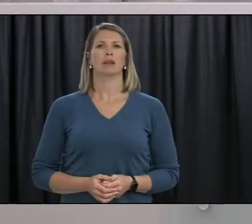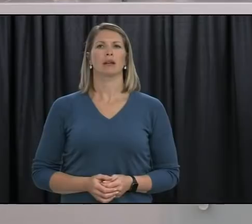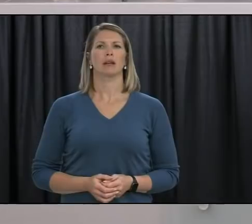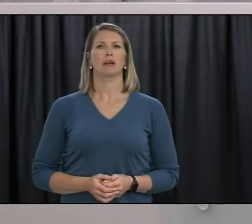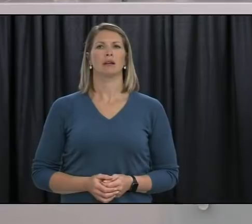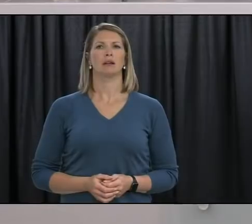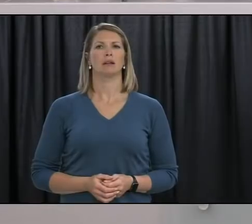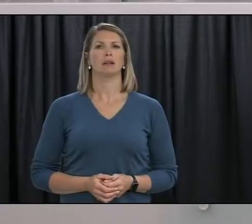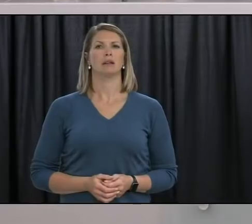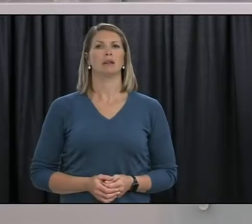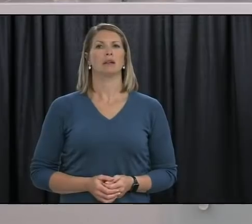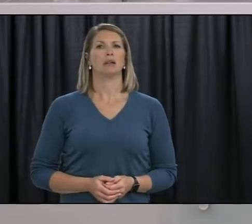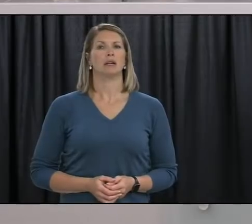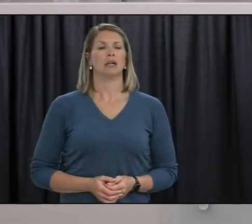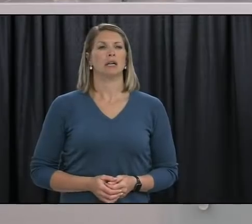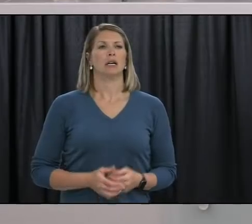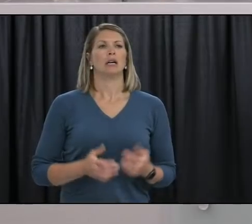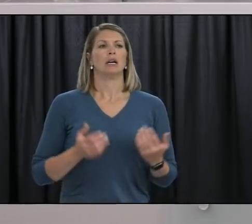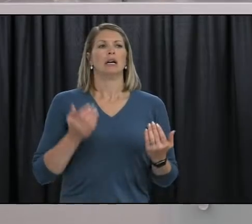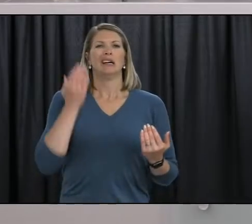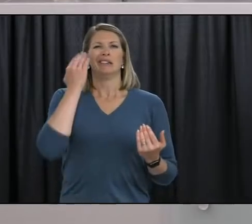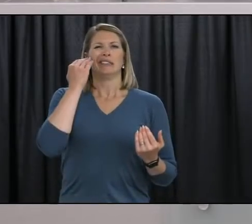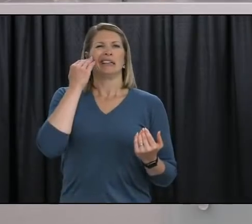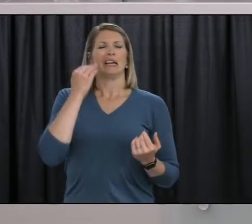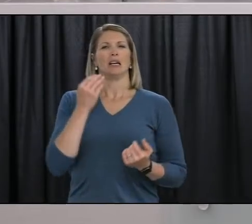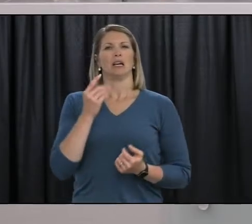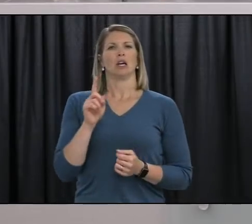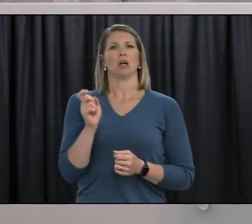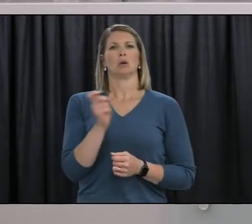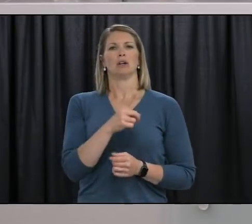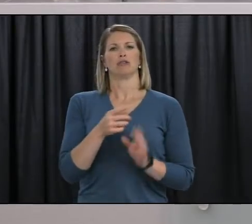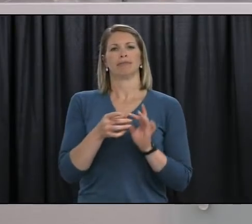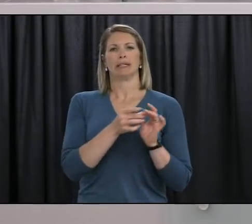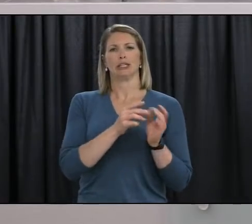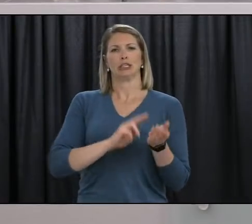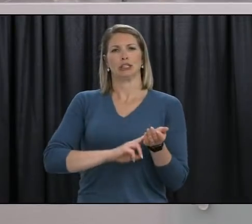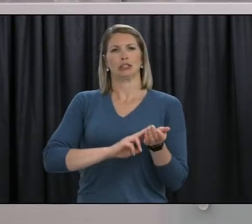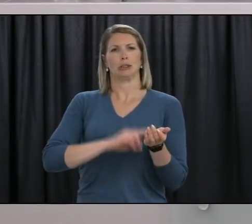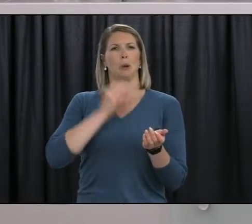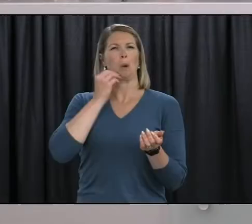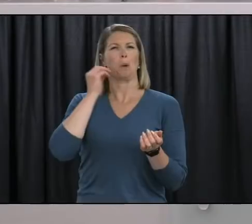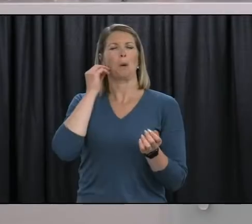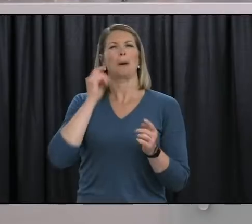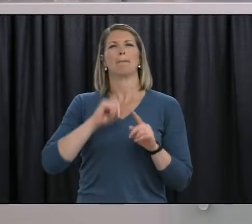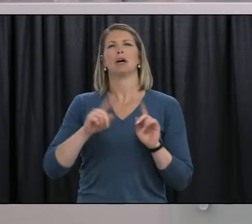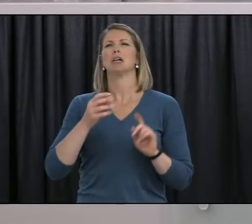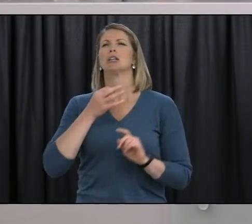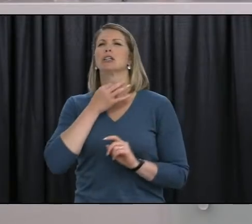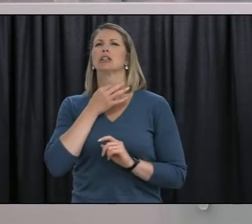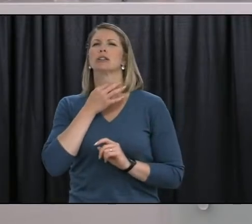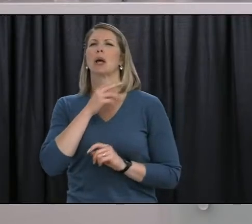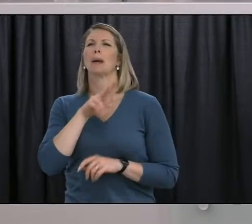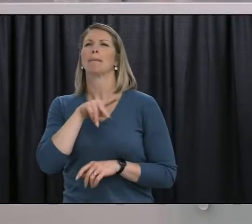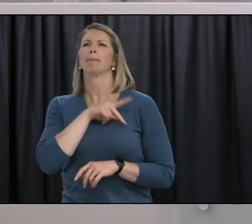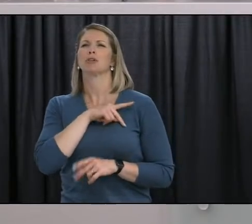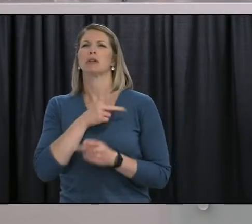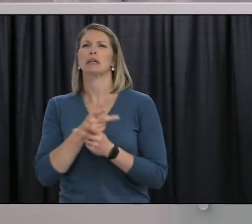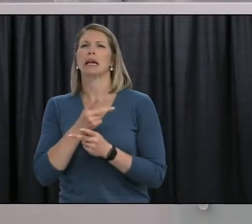in terms of long-term care and personal care homes, particularly personal care, which are not run by the RHA, what sort of monitoring of